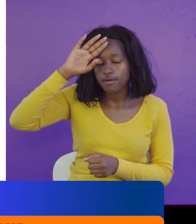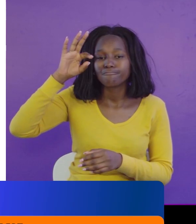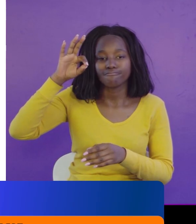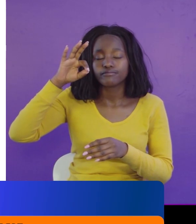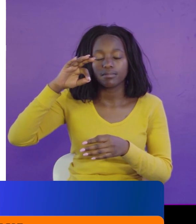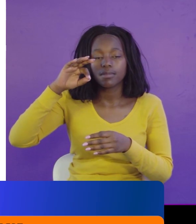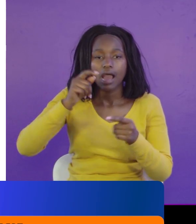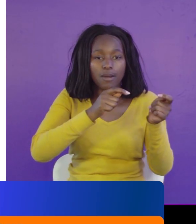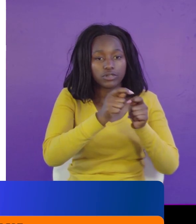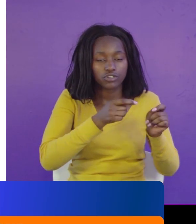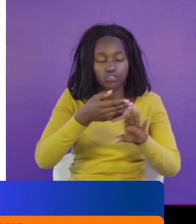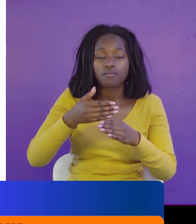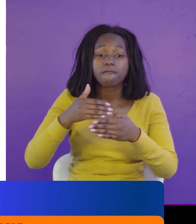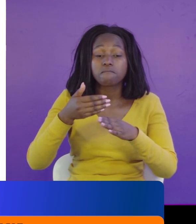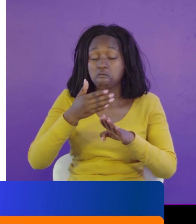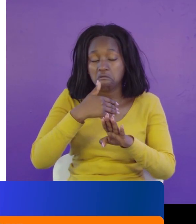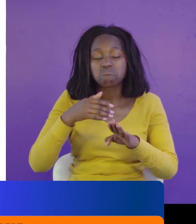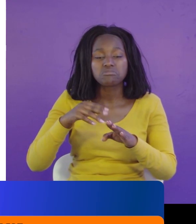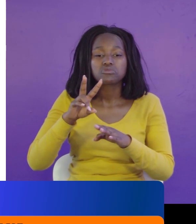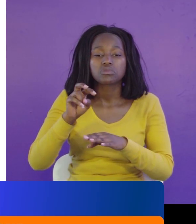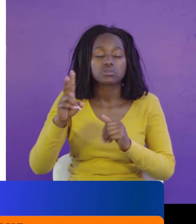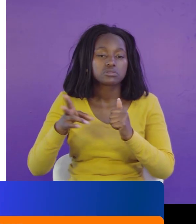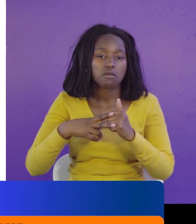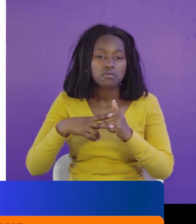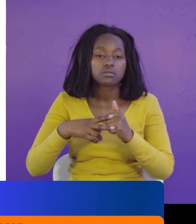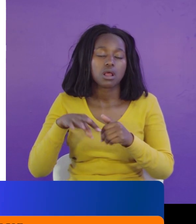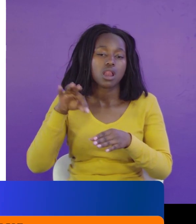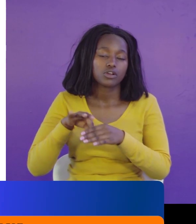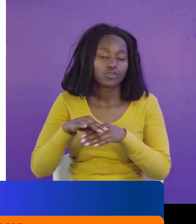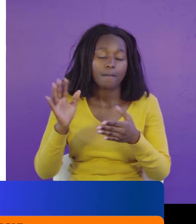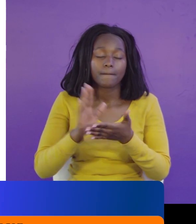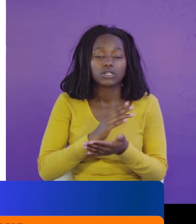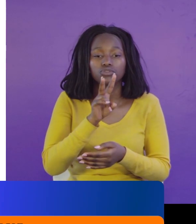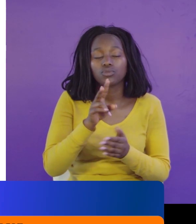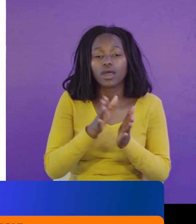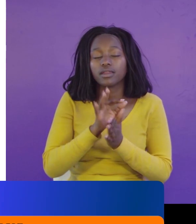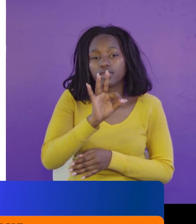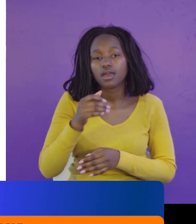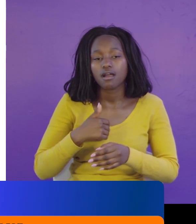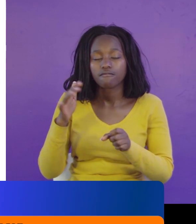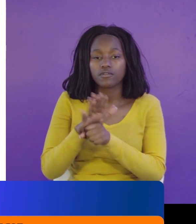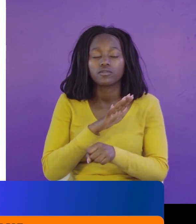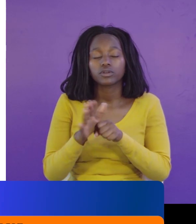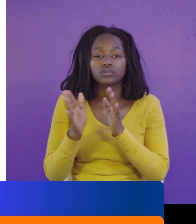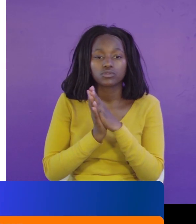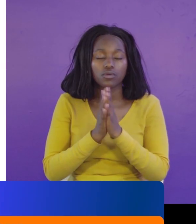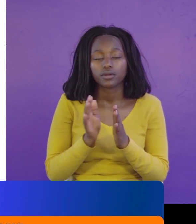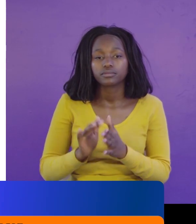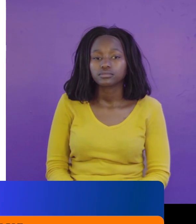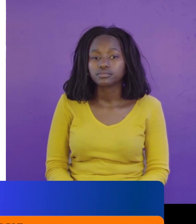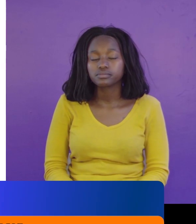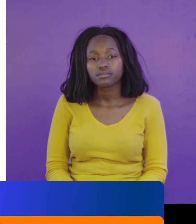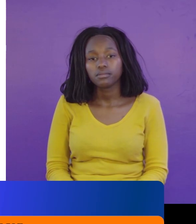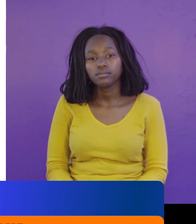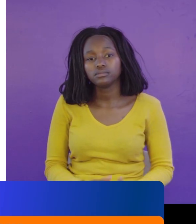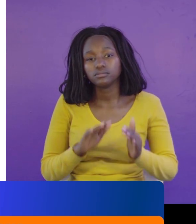elections. Now, you can find more on these stories on page 2 and 3 of the Daily Nation. And moving on